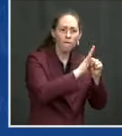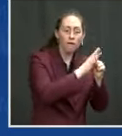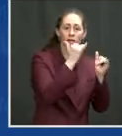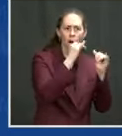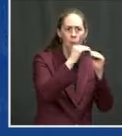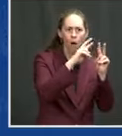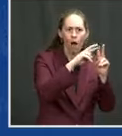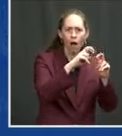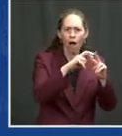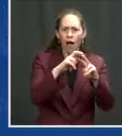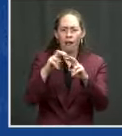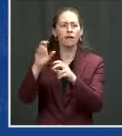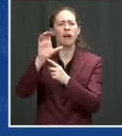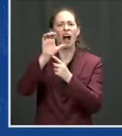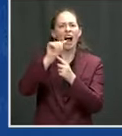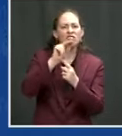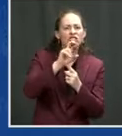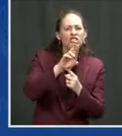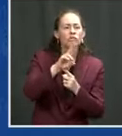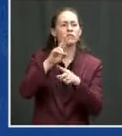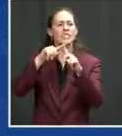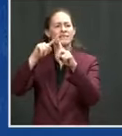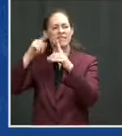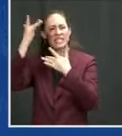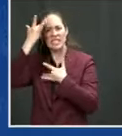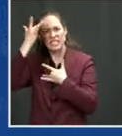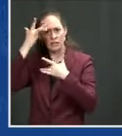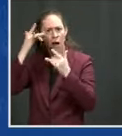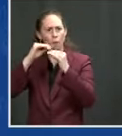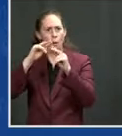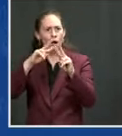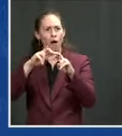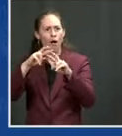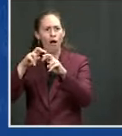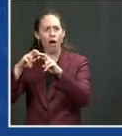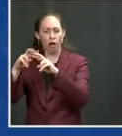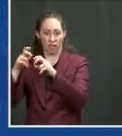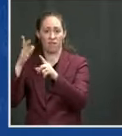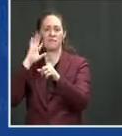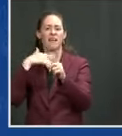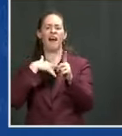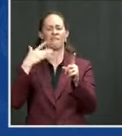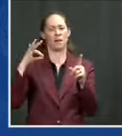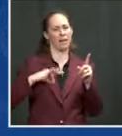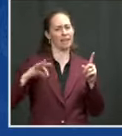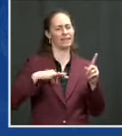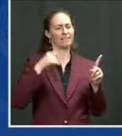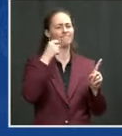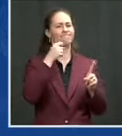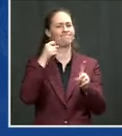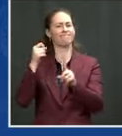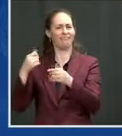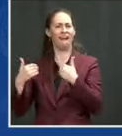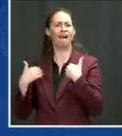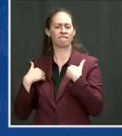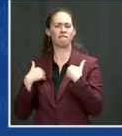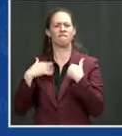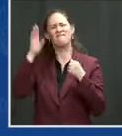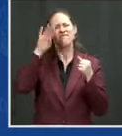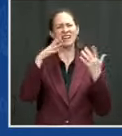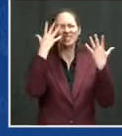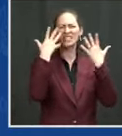that it's, we're, they're, they're, they're, they're going to be other, other pandemics and we've got to, and I'm dealing with other world leaders about